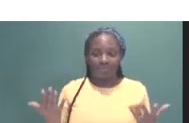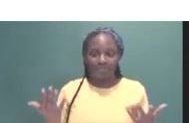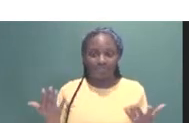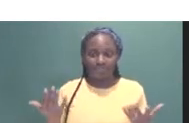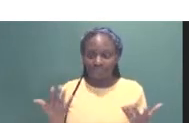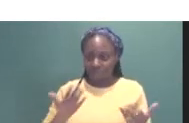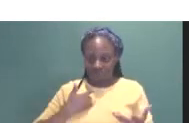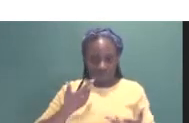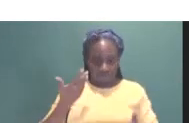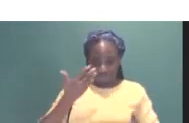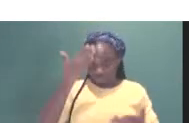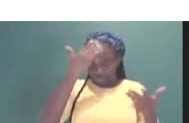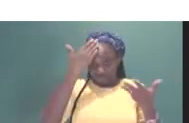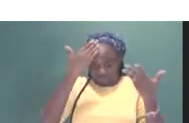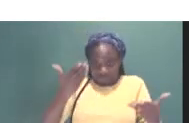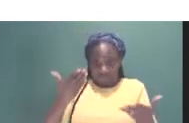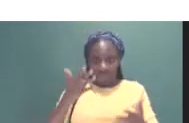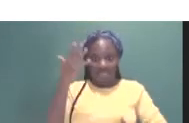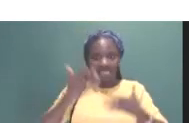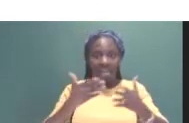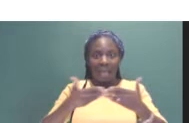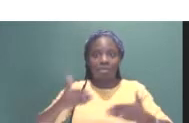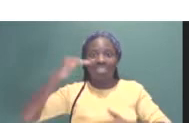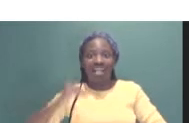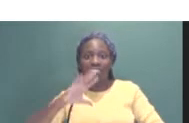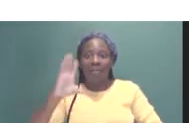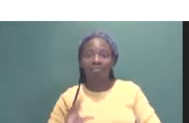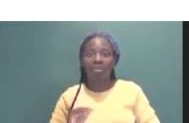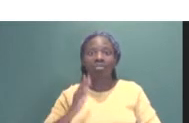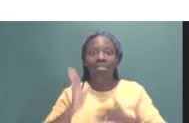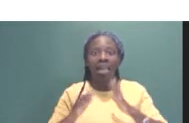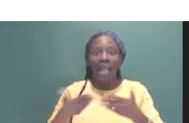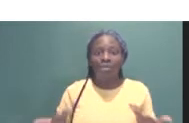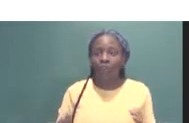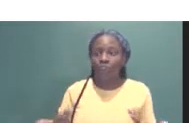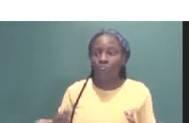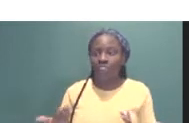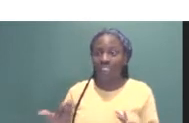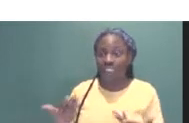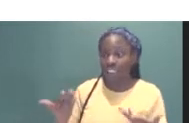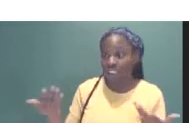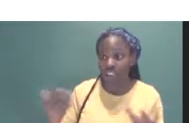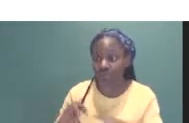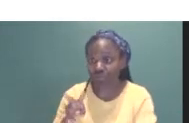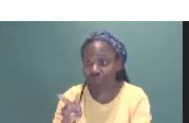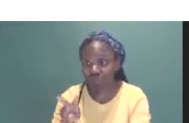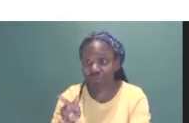African Sign Language as a language were unable to follow what was going on.